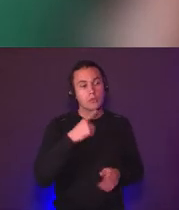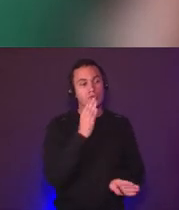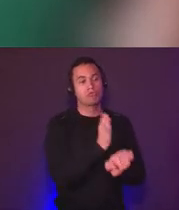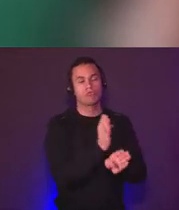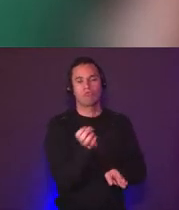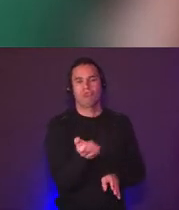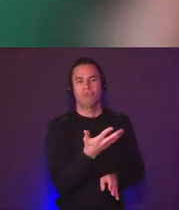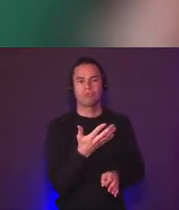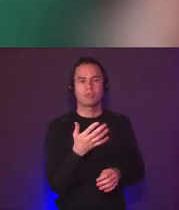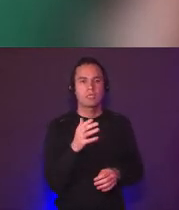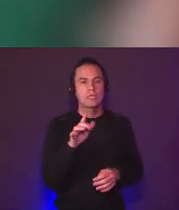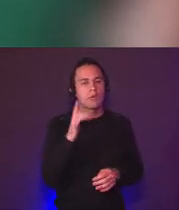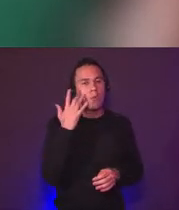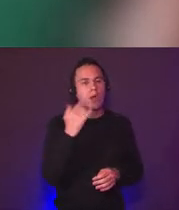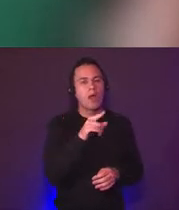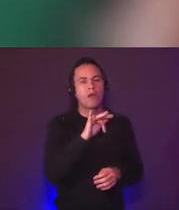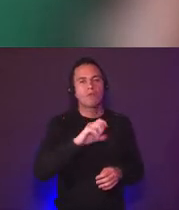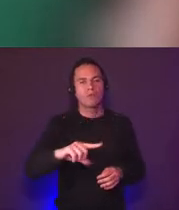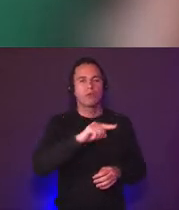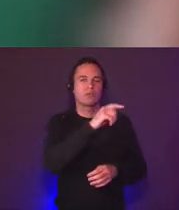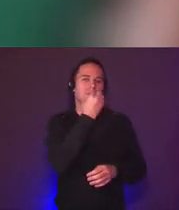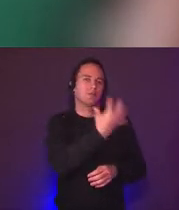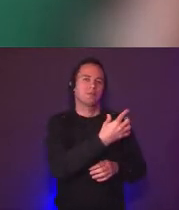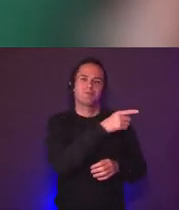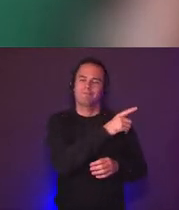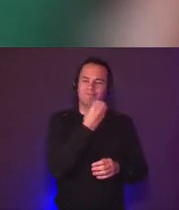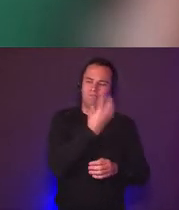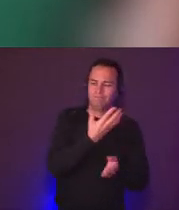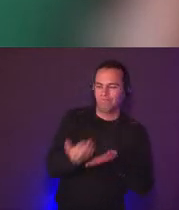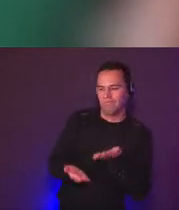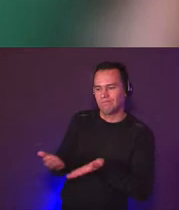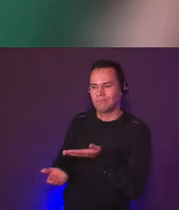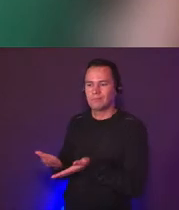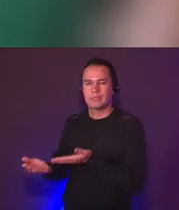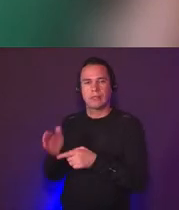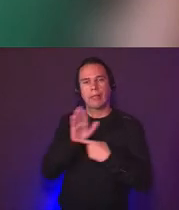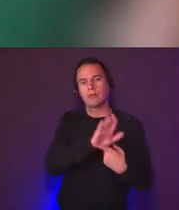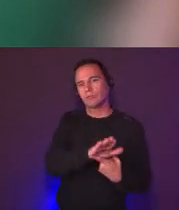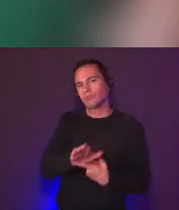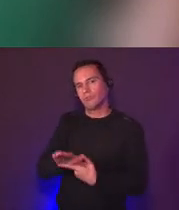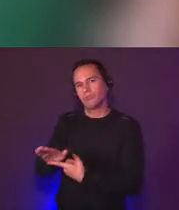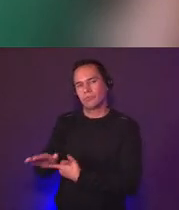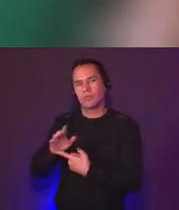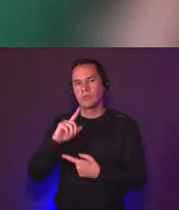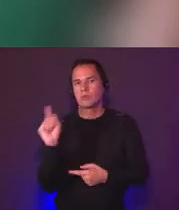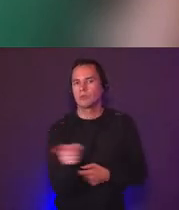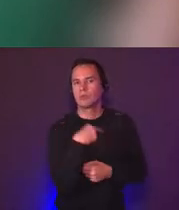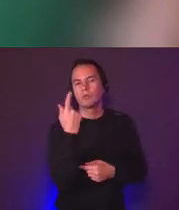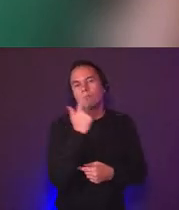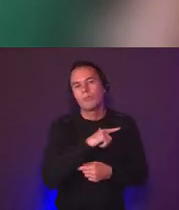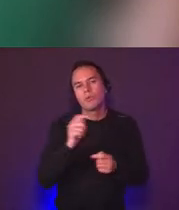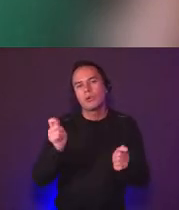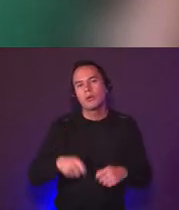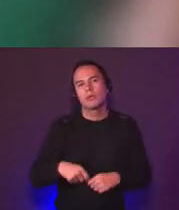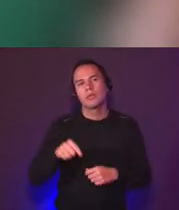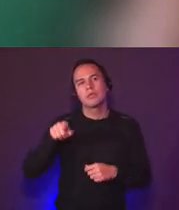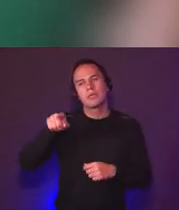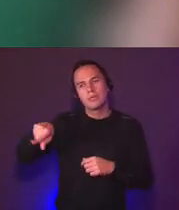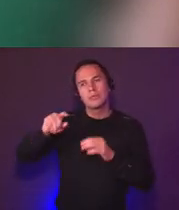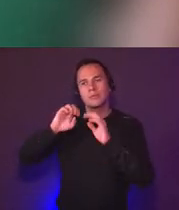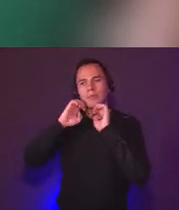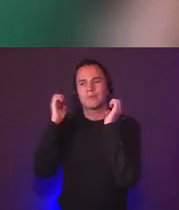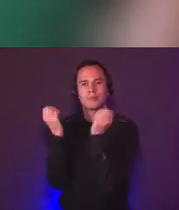was gracious and civil, as he always is. And so we were able to start doing workshops with Phil. And